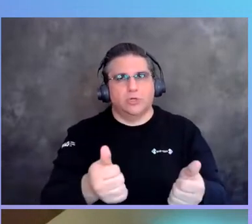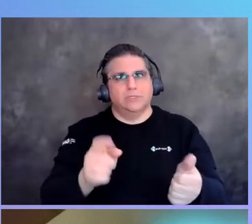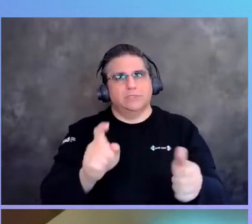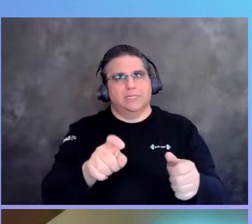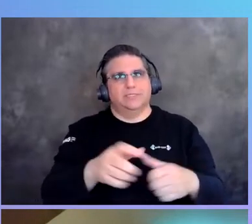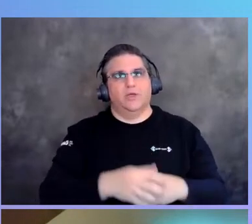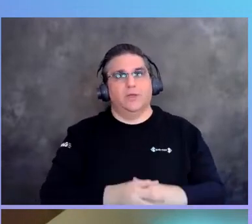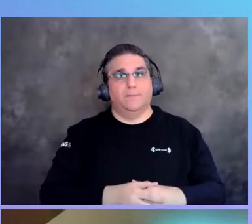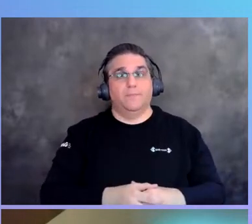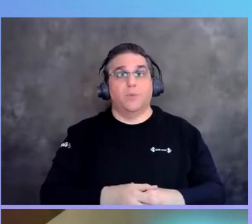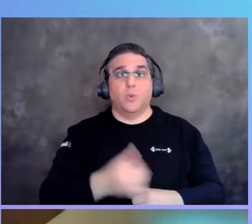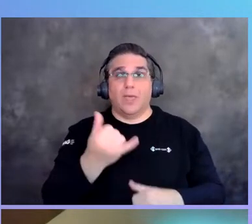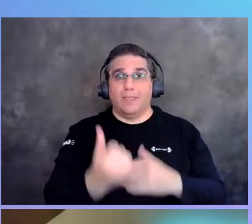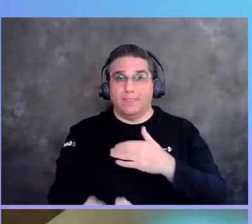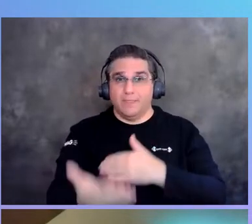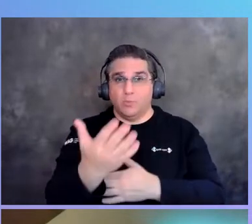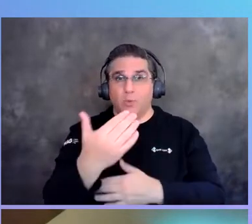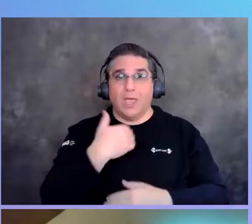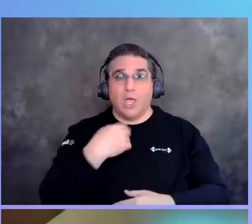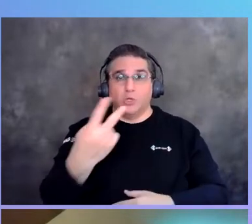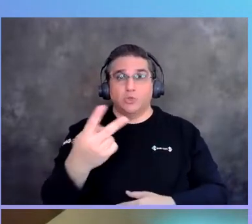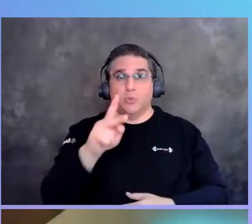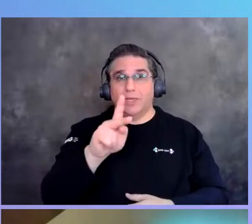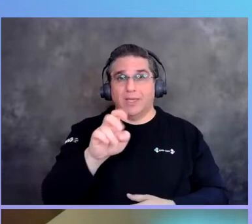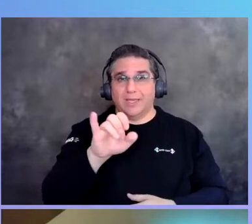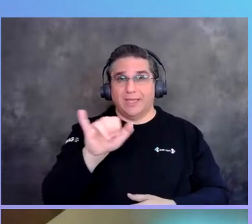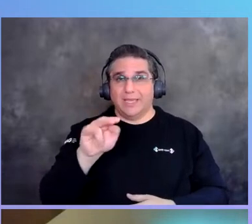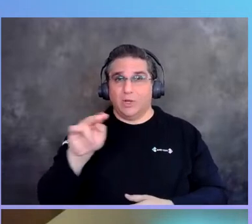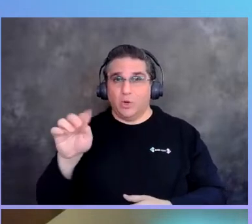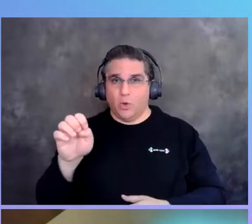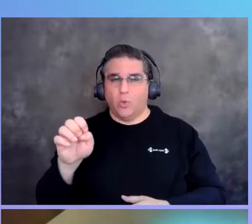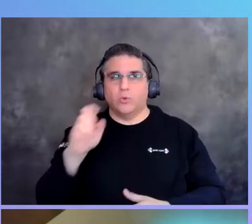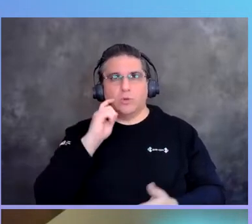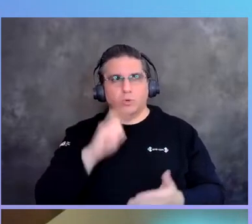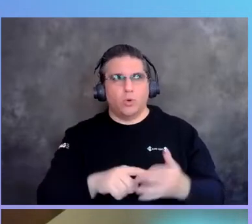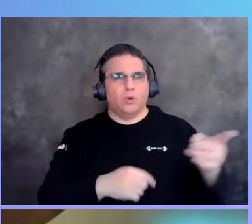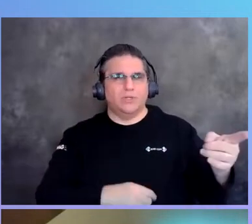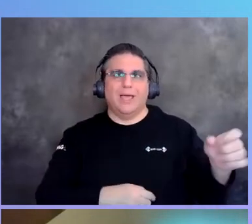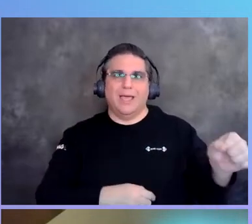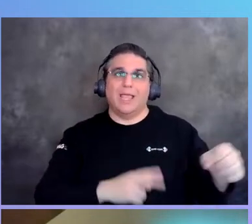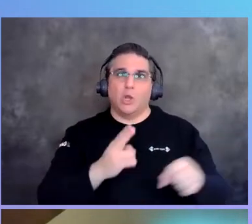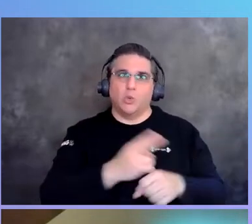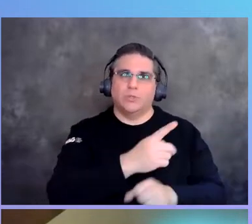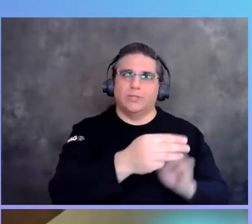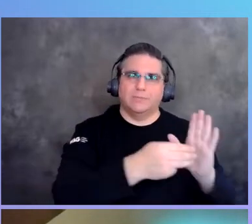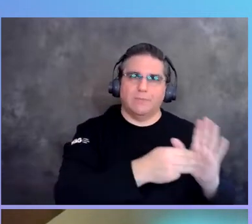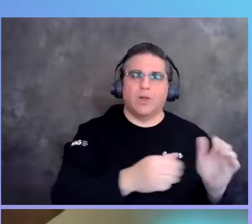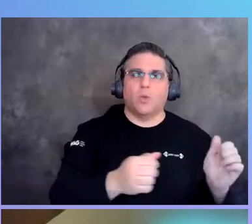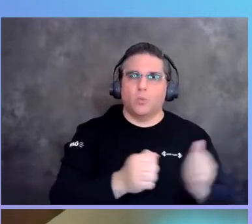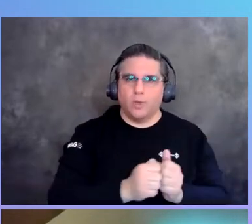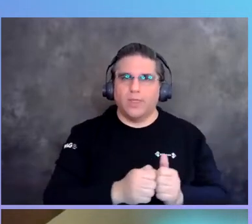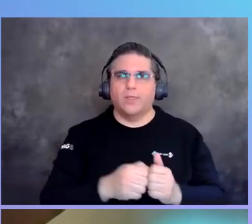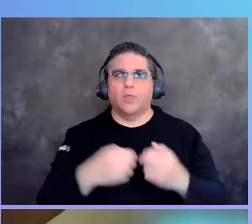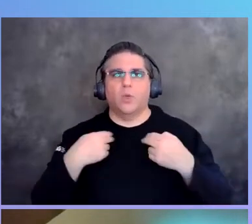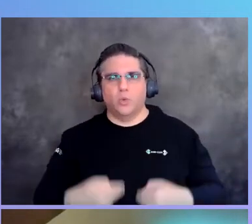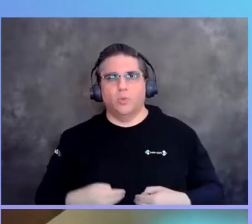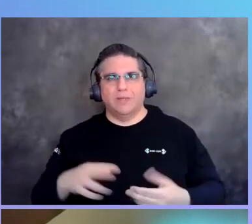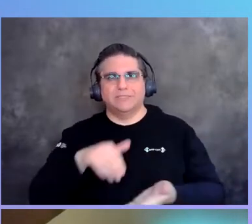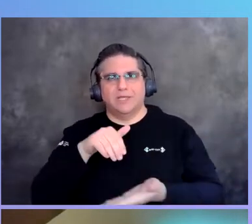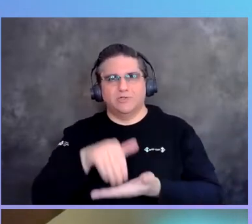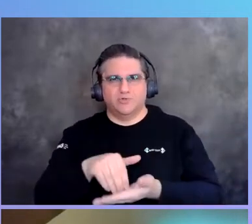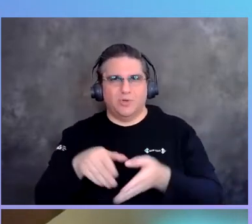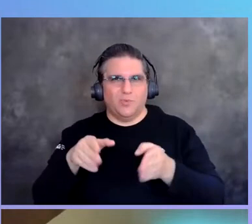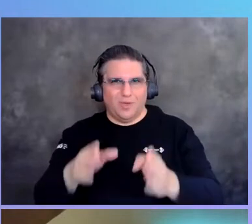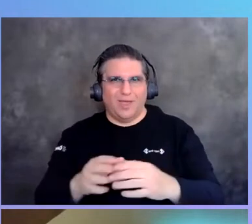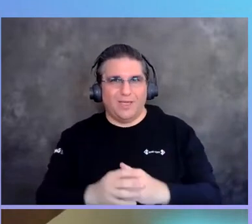of the keynote talks this morning, you will all be familiar with how these models can still be used in a human-centric way. If we make sure that the human is in